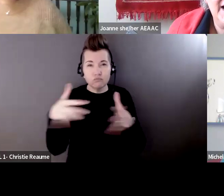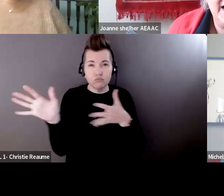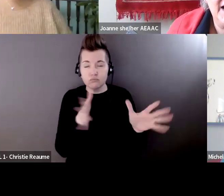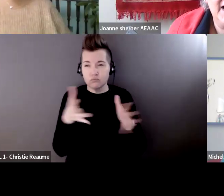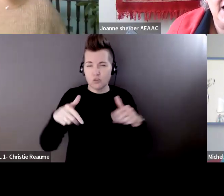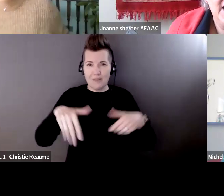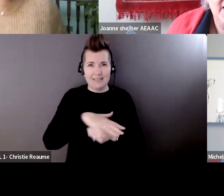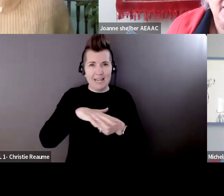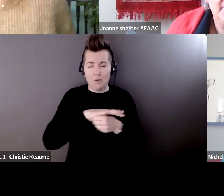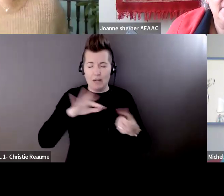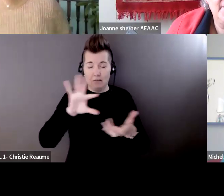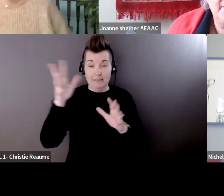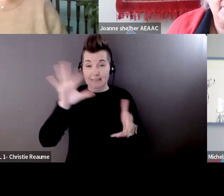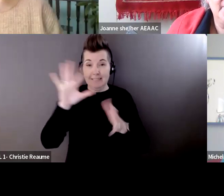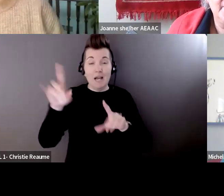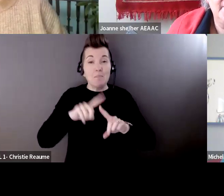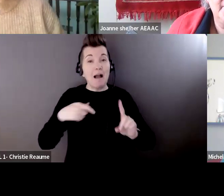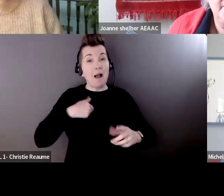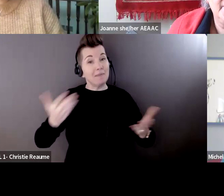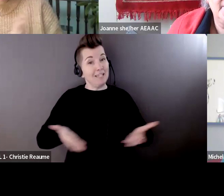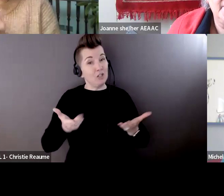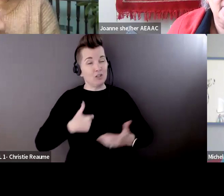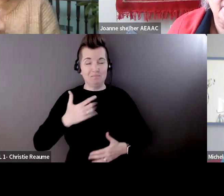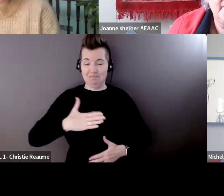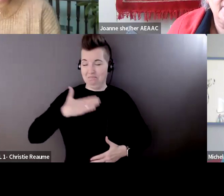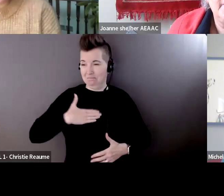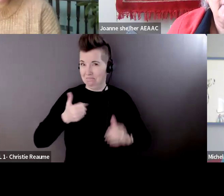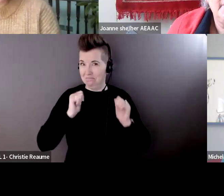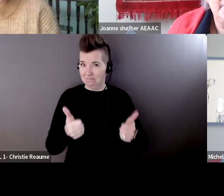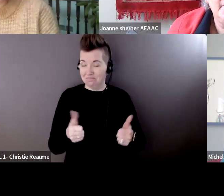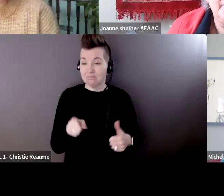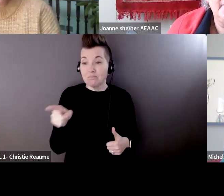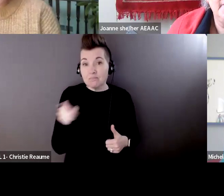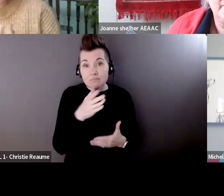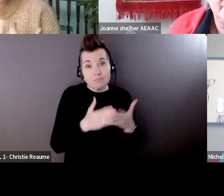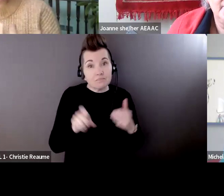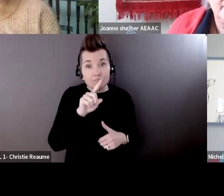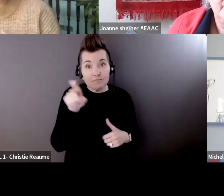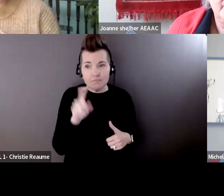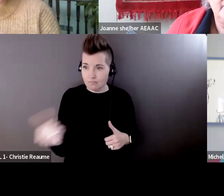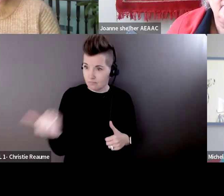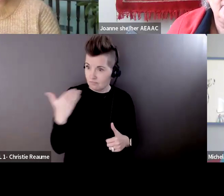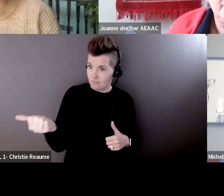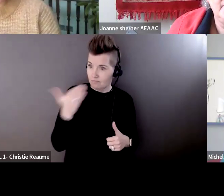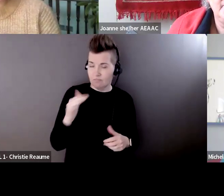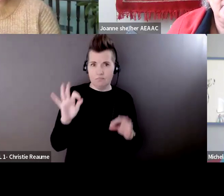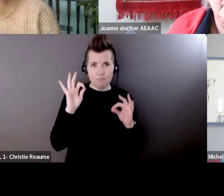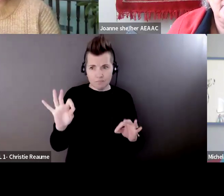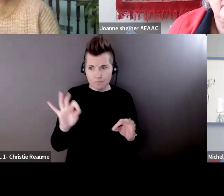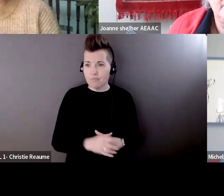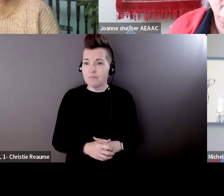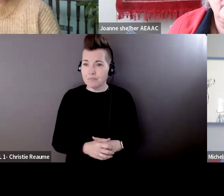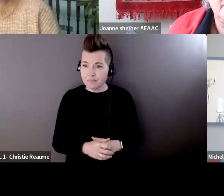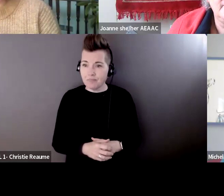shaky, but here I am and I'm happy. Okay, so we have a couple really great questions. And the first one is, do